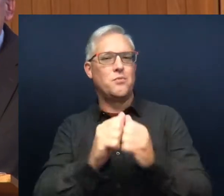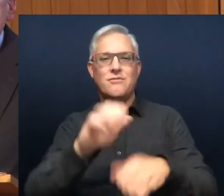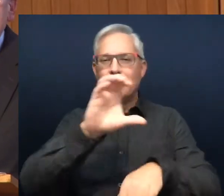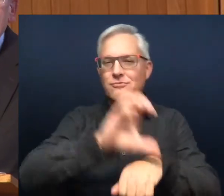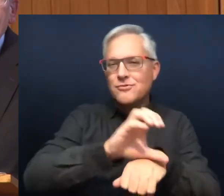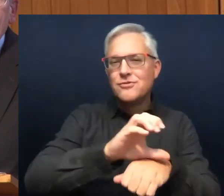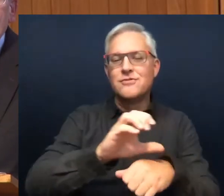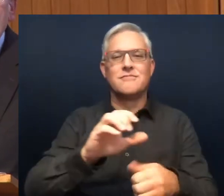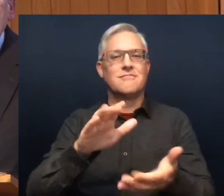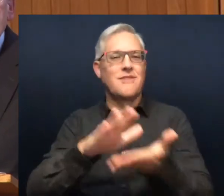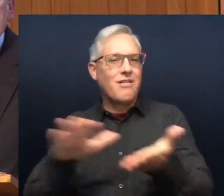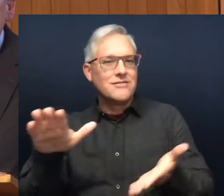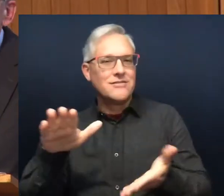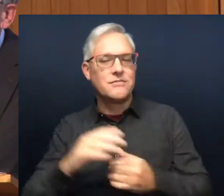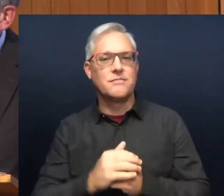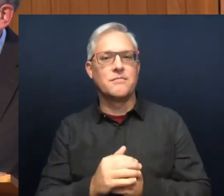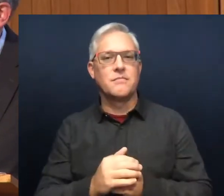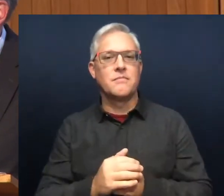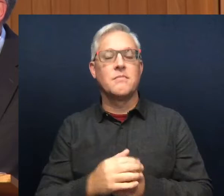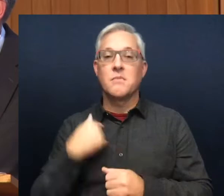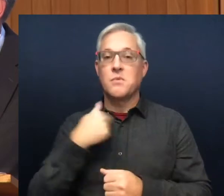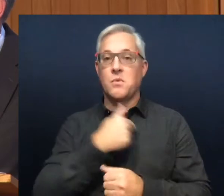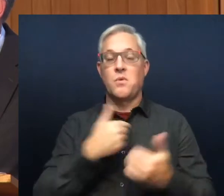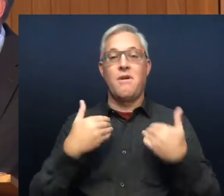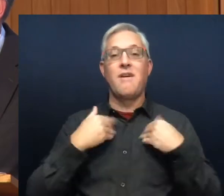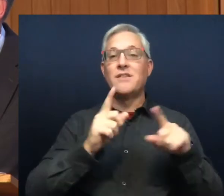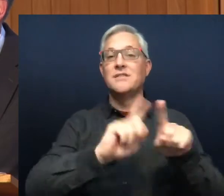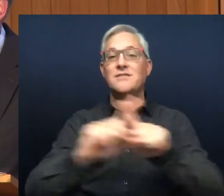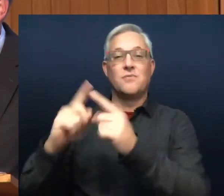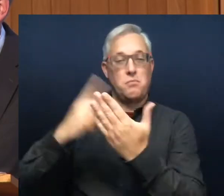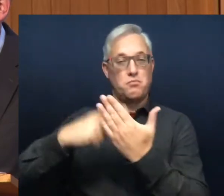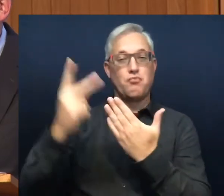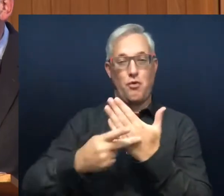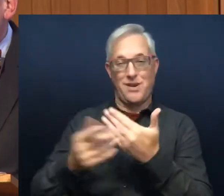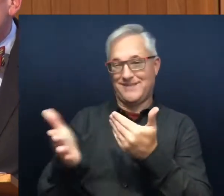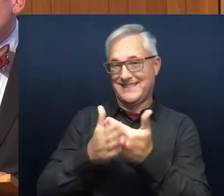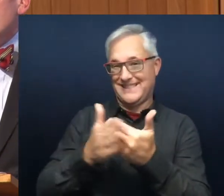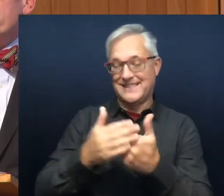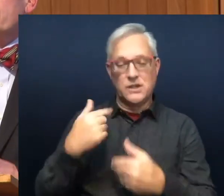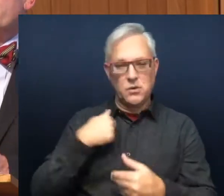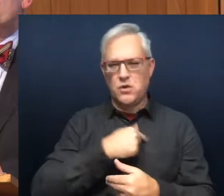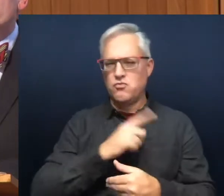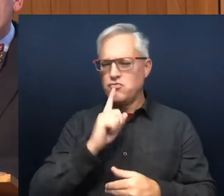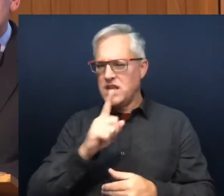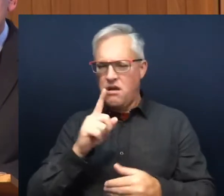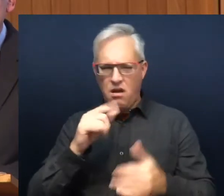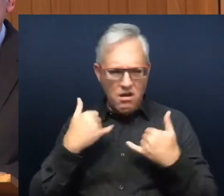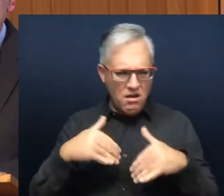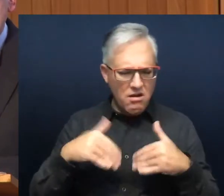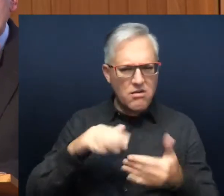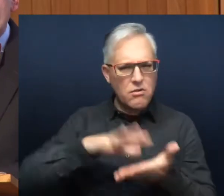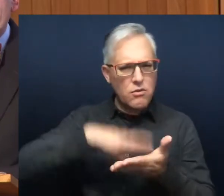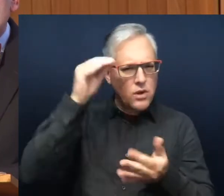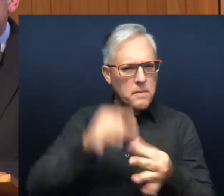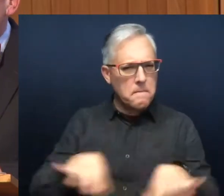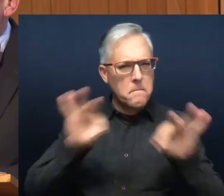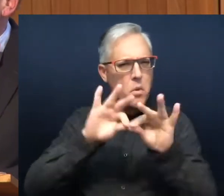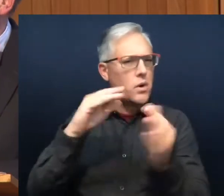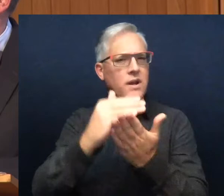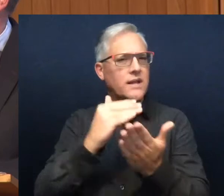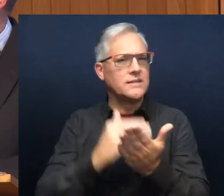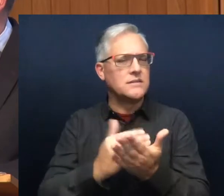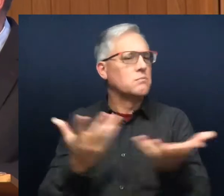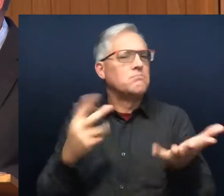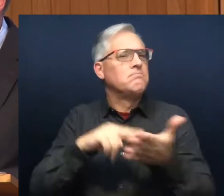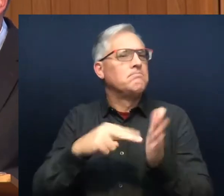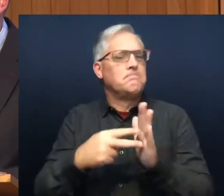congregations. In particular, through our Riverside Innovation Hub and through our Christensen Center for Vocation, we are learning important lessons about what it means to live